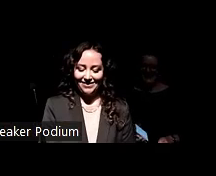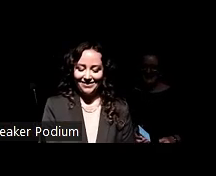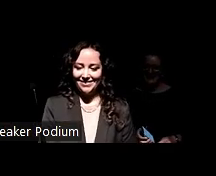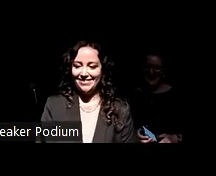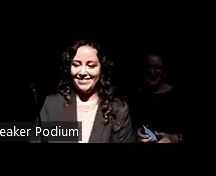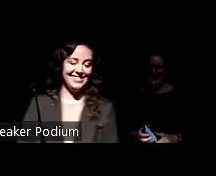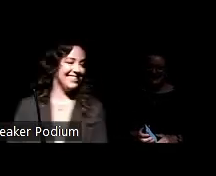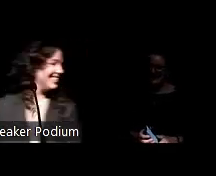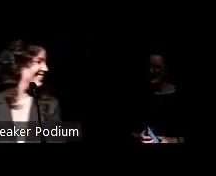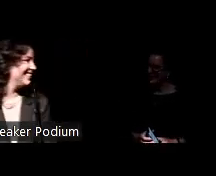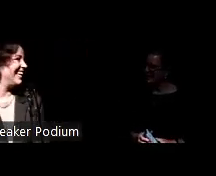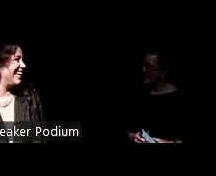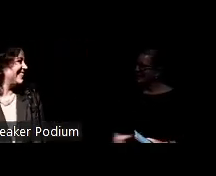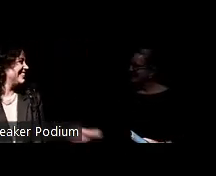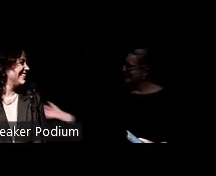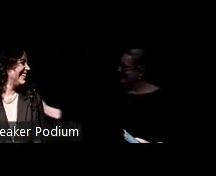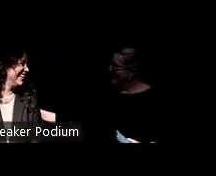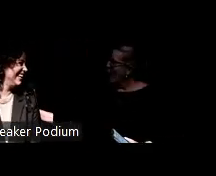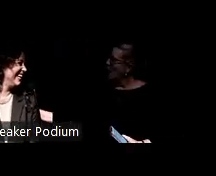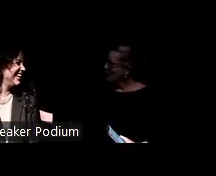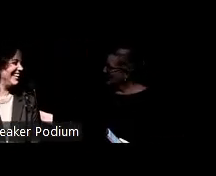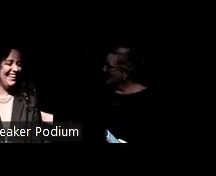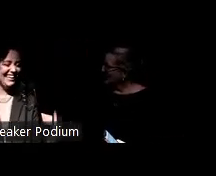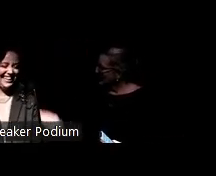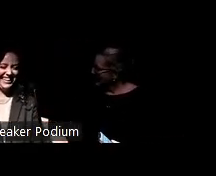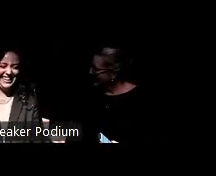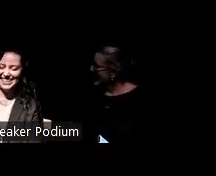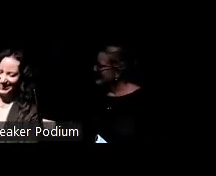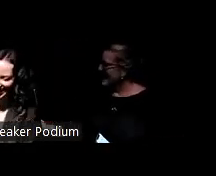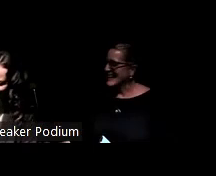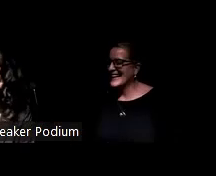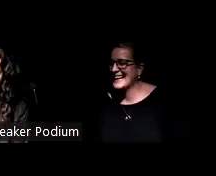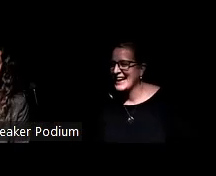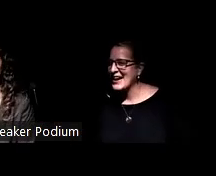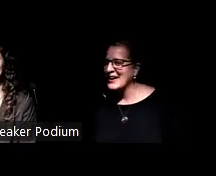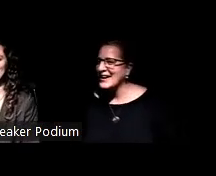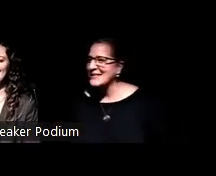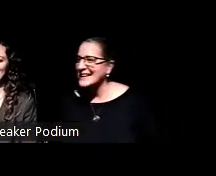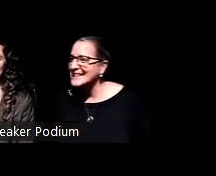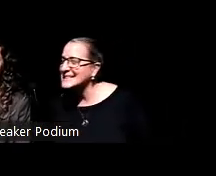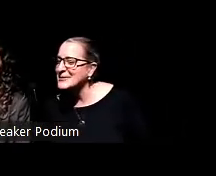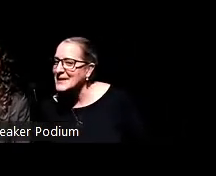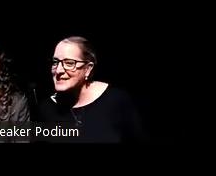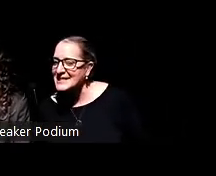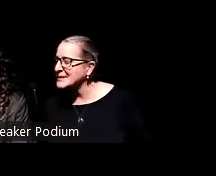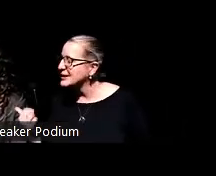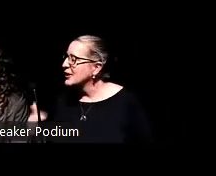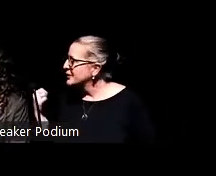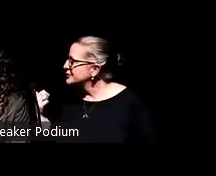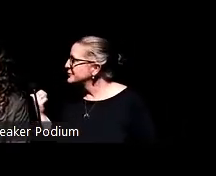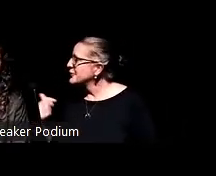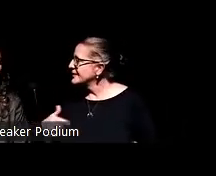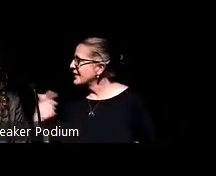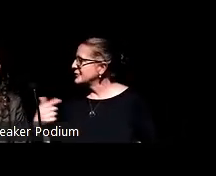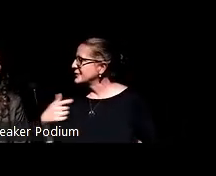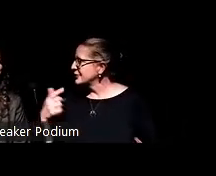Thank you, Thank you. Yeah, exactly. All right, we're gonna need some questions, but we